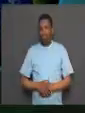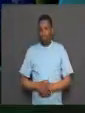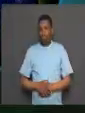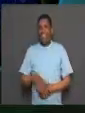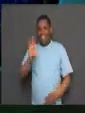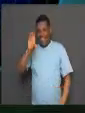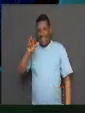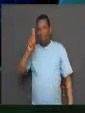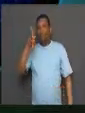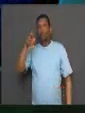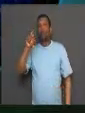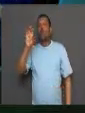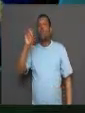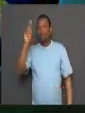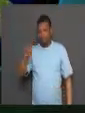krypton,